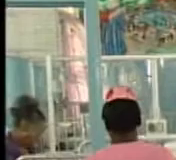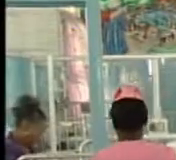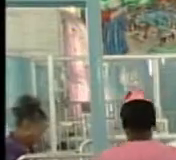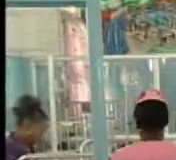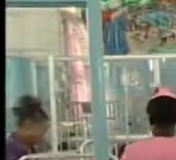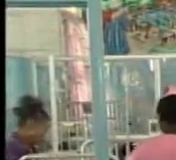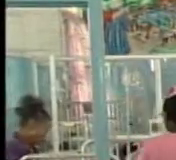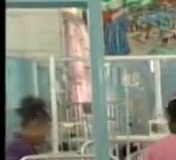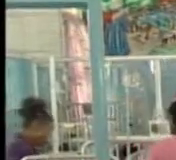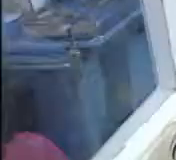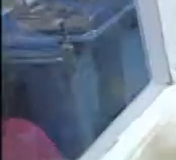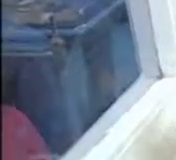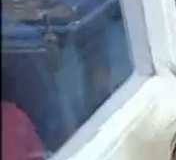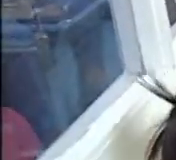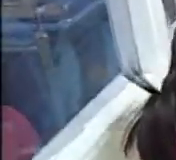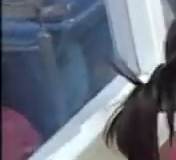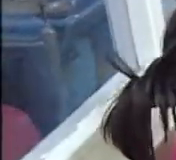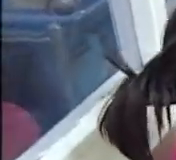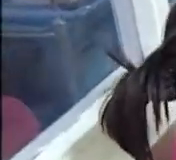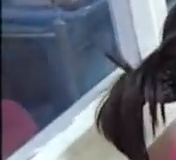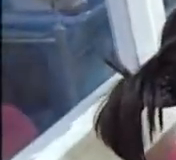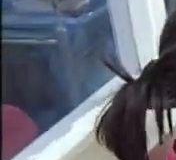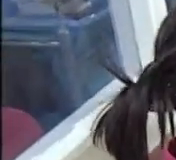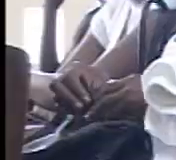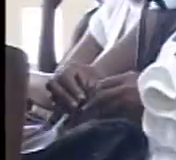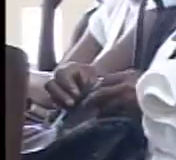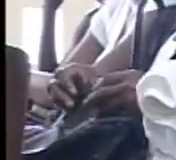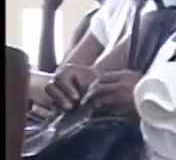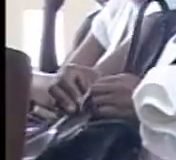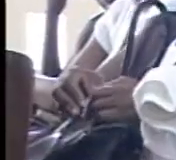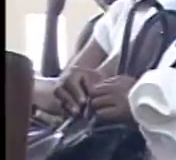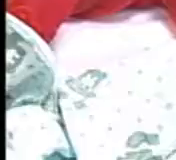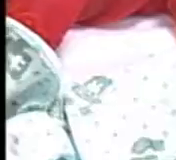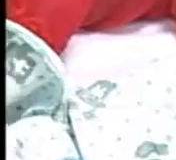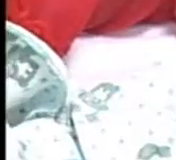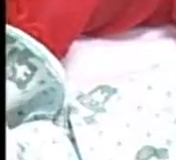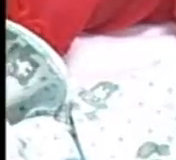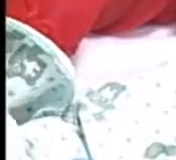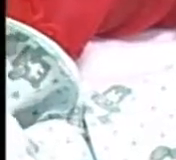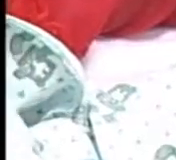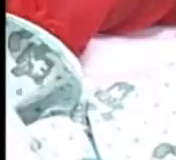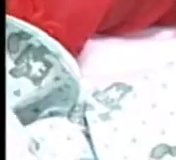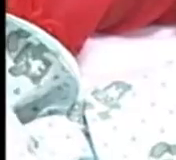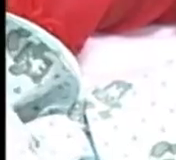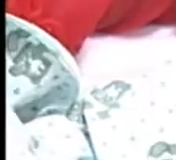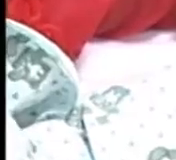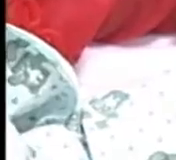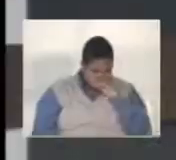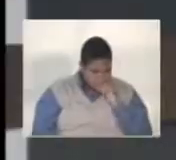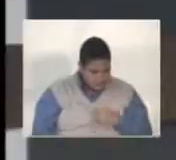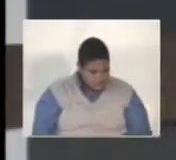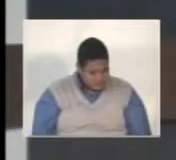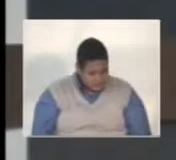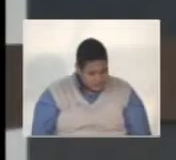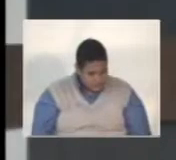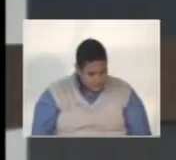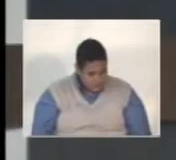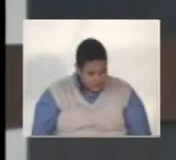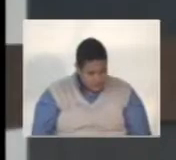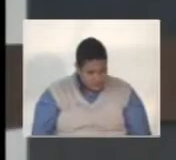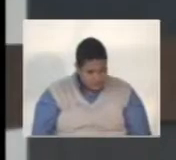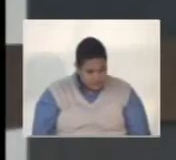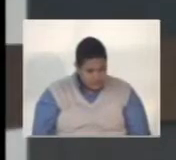European Union. The 4-year program will establish and equip maternal and newborn high dependency units. The aim